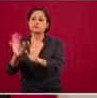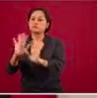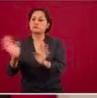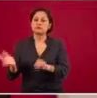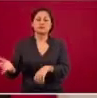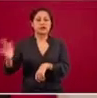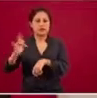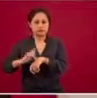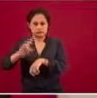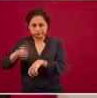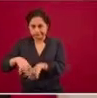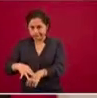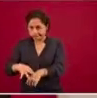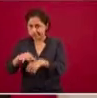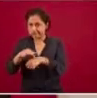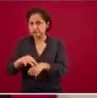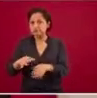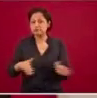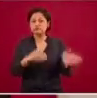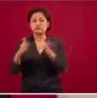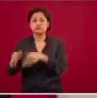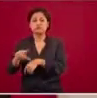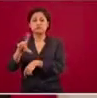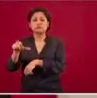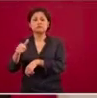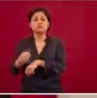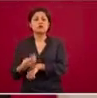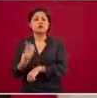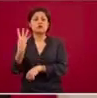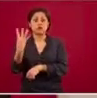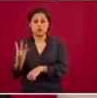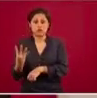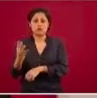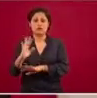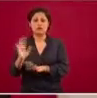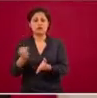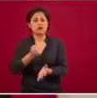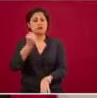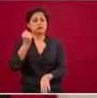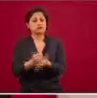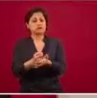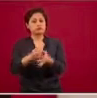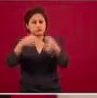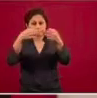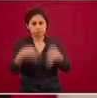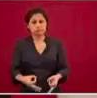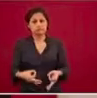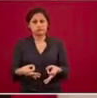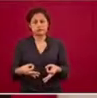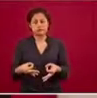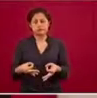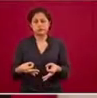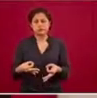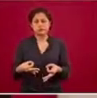Then these studies approximate in a close manner real conditions of